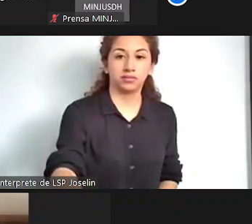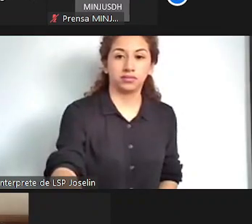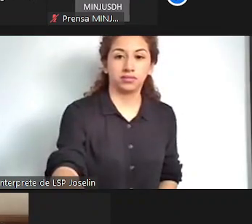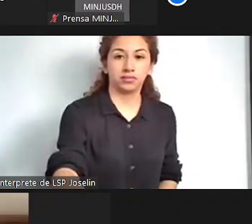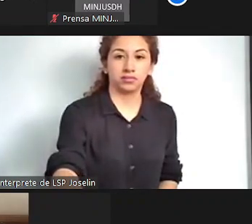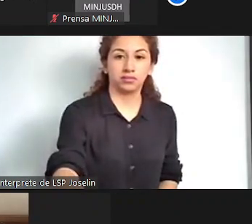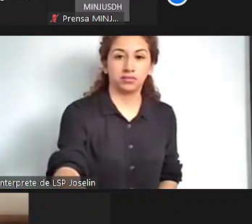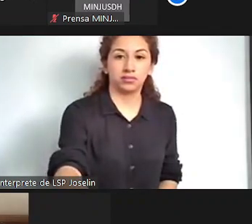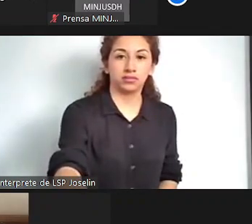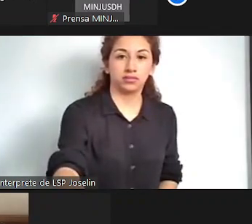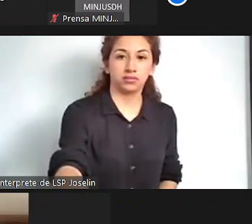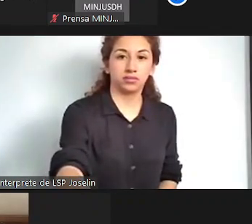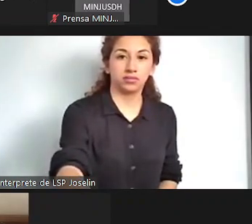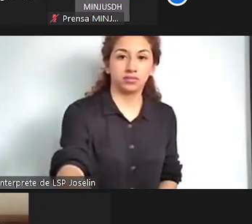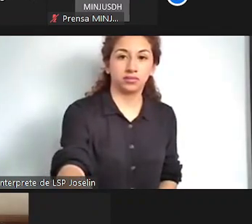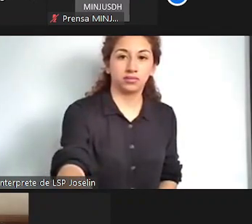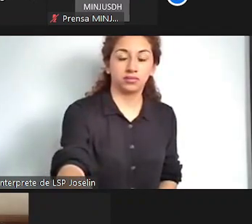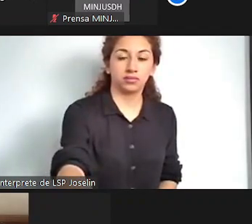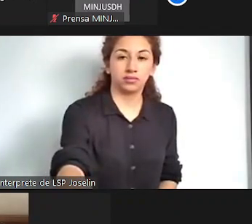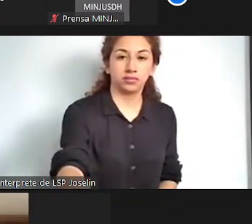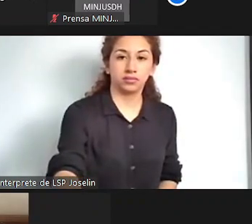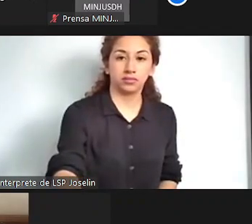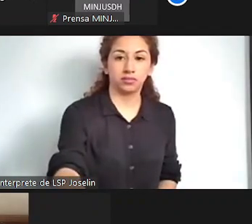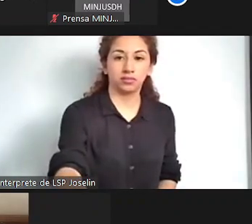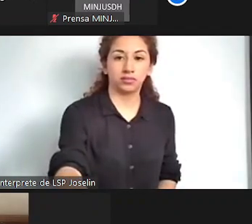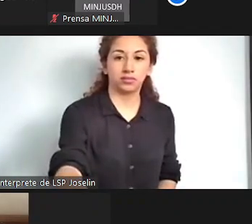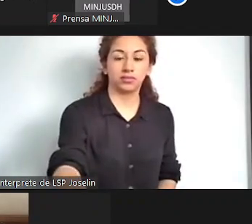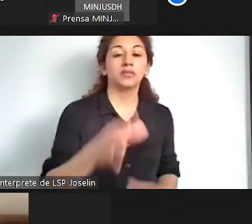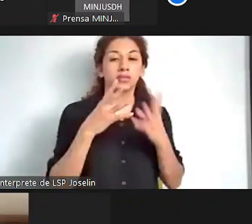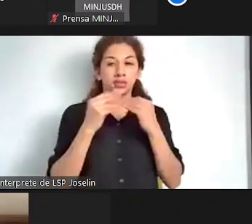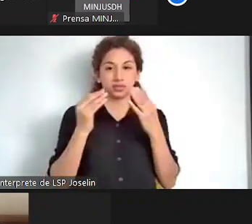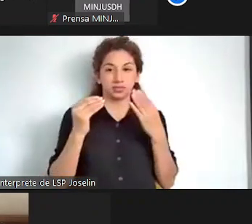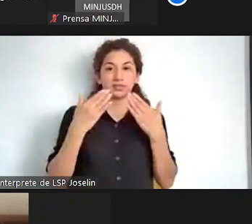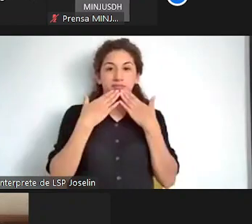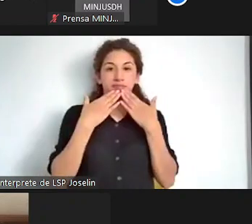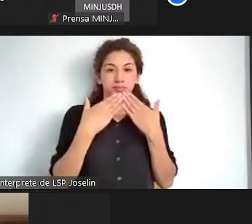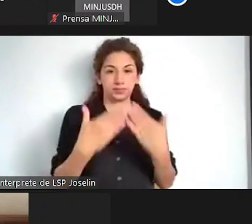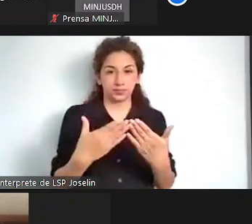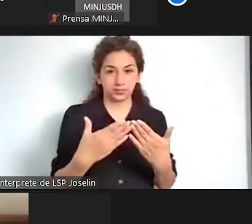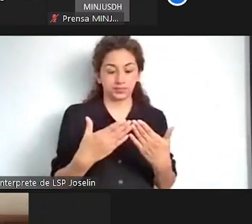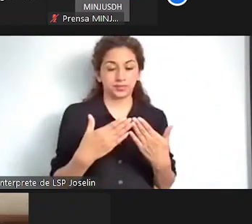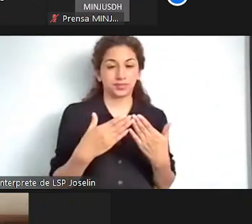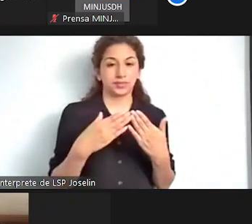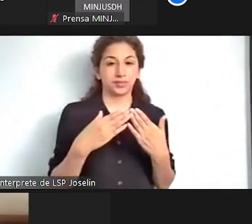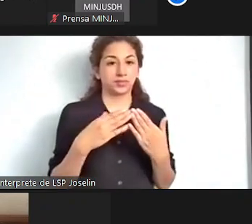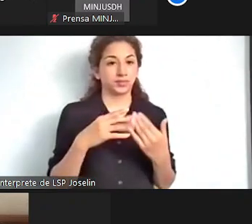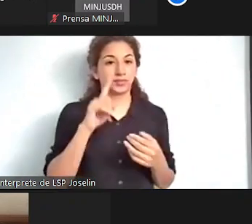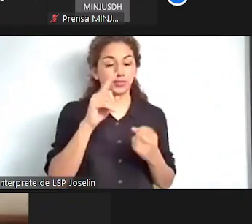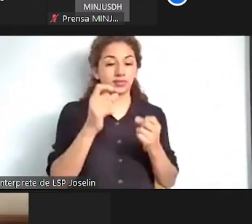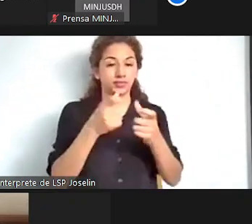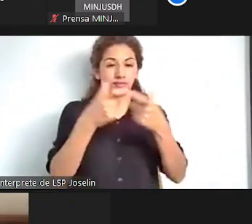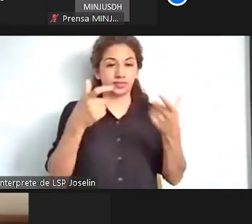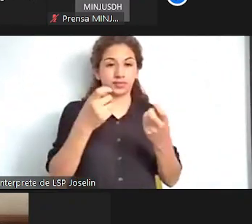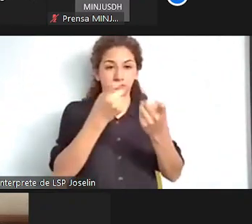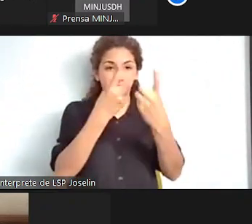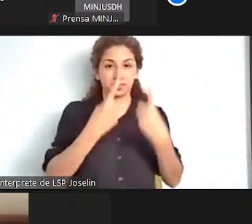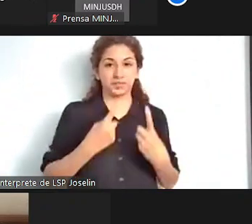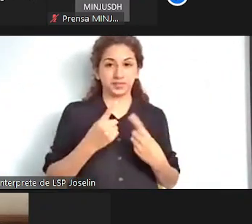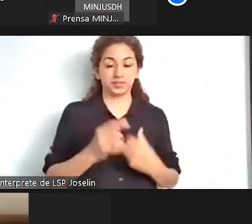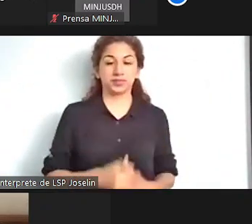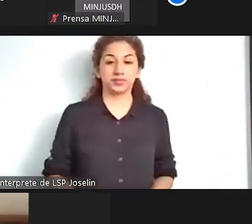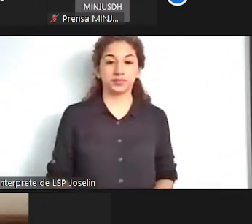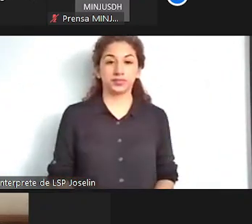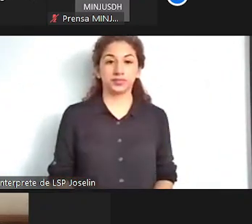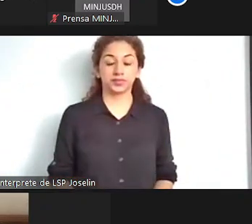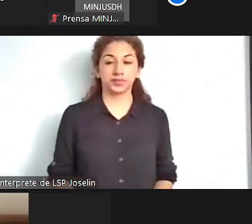thank you very much for this very very good question um and from the art